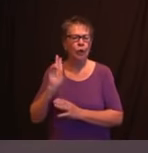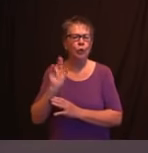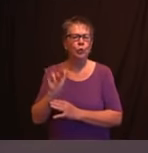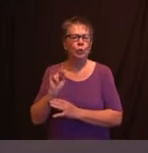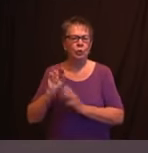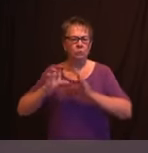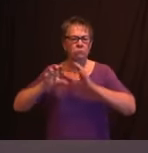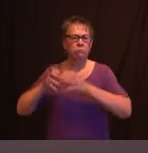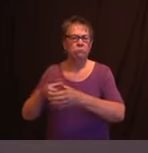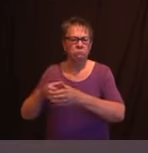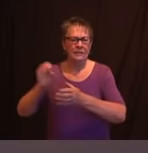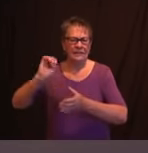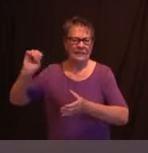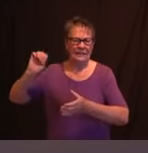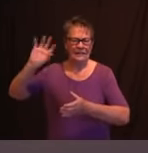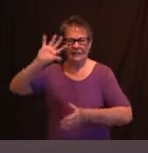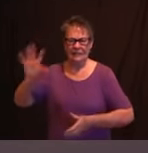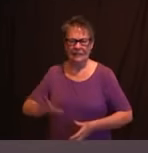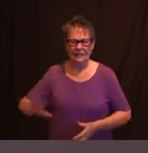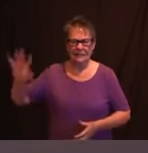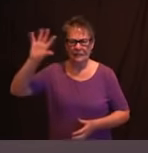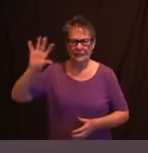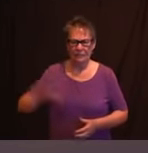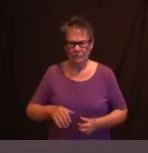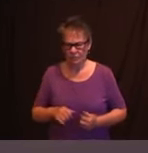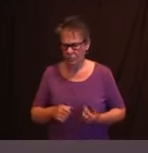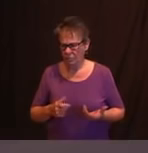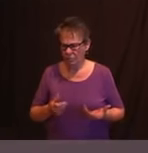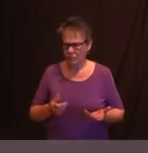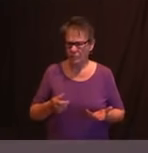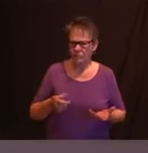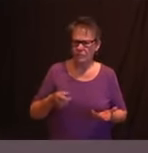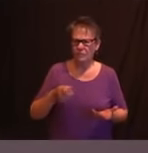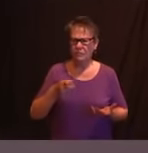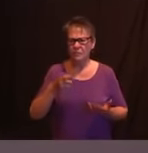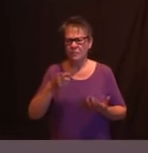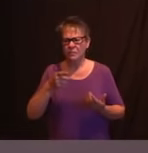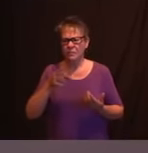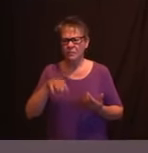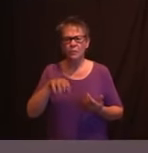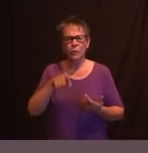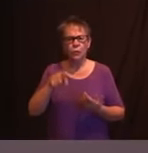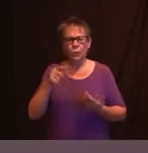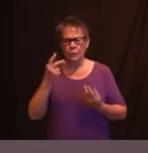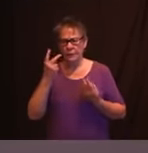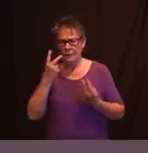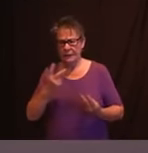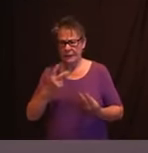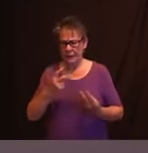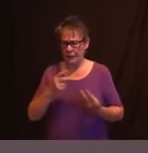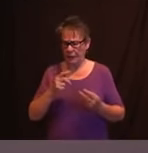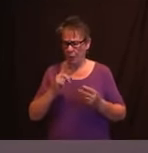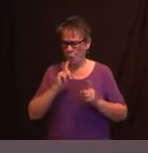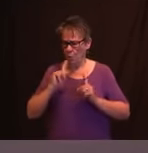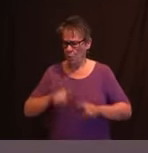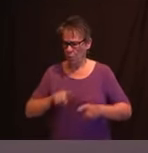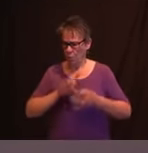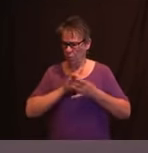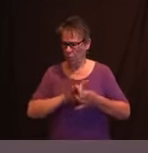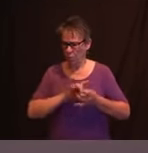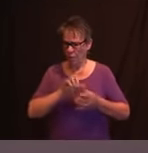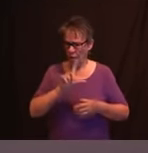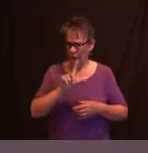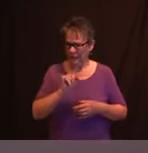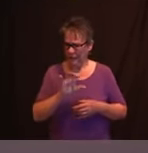long-term care, it can't just be about the residents. It can't just be about the operators, and it has to be about both,